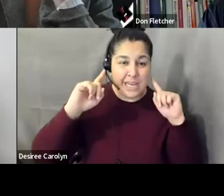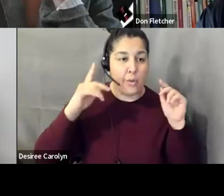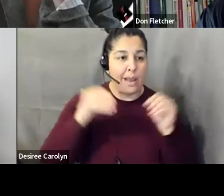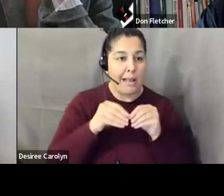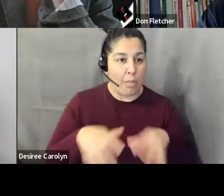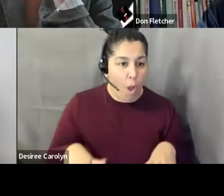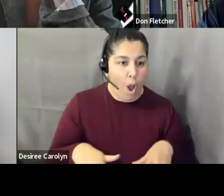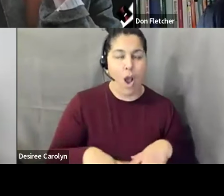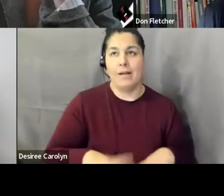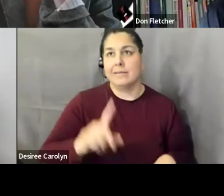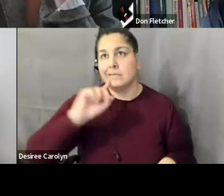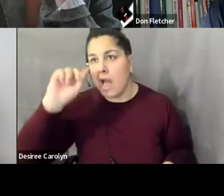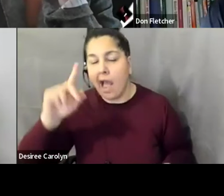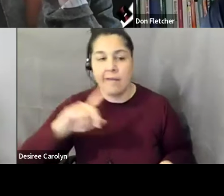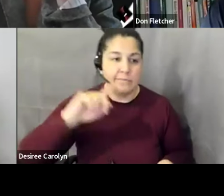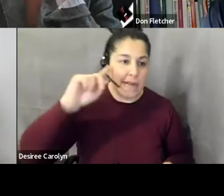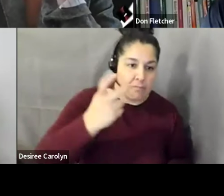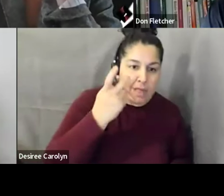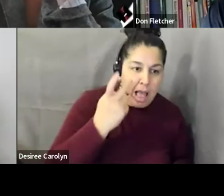deaf and deaf disabled, and so forth.